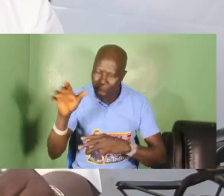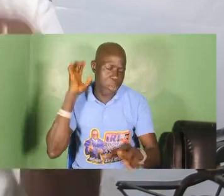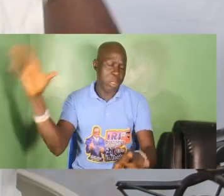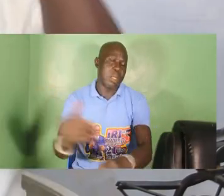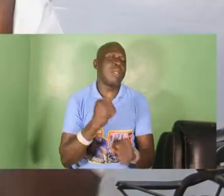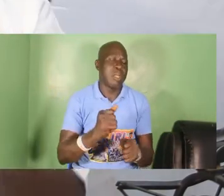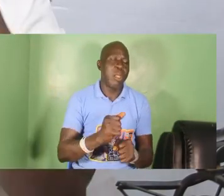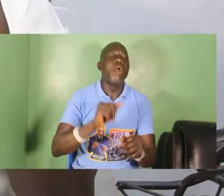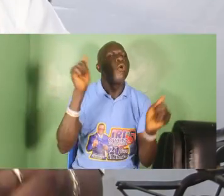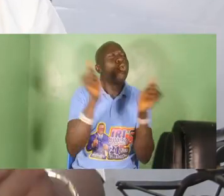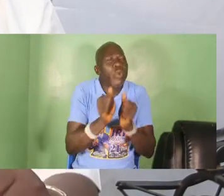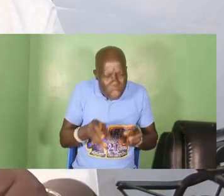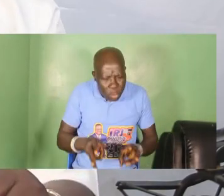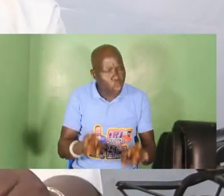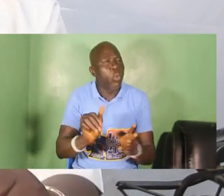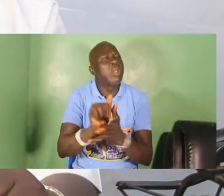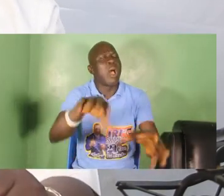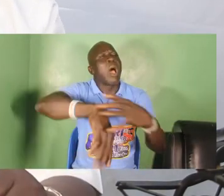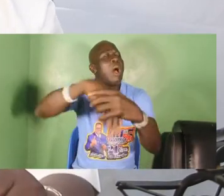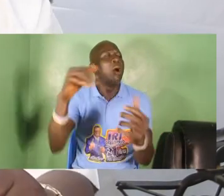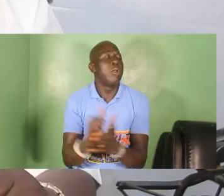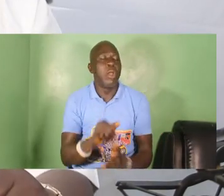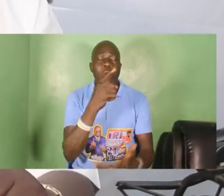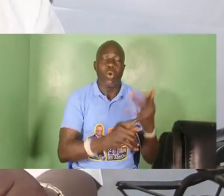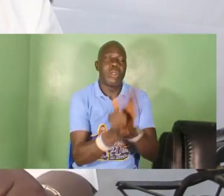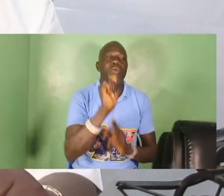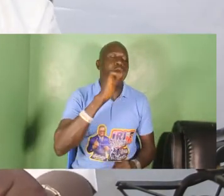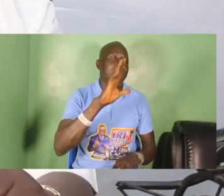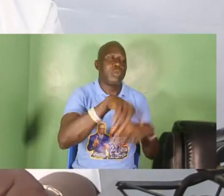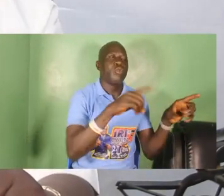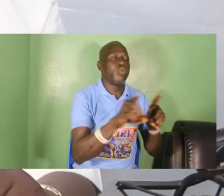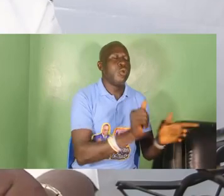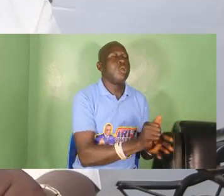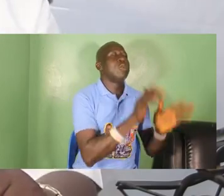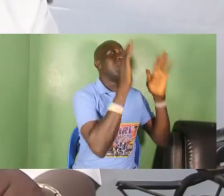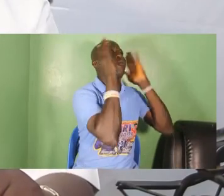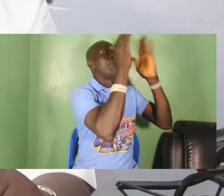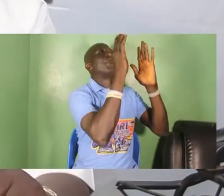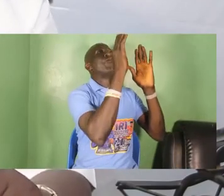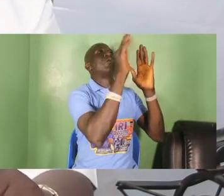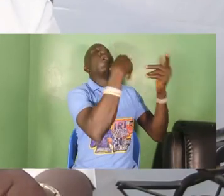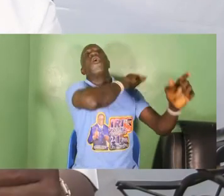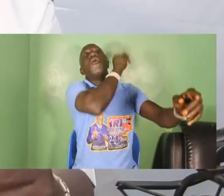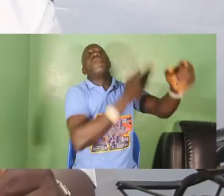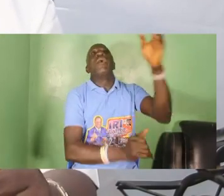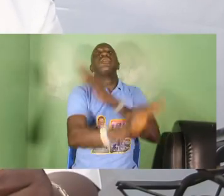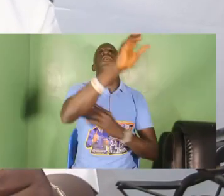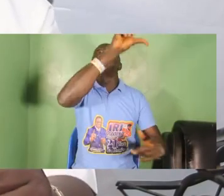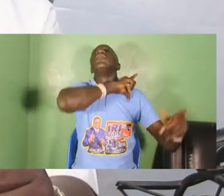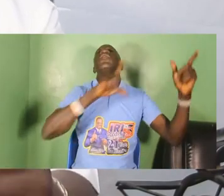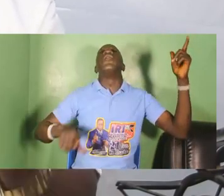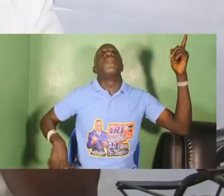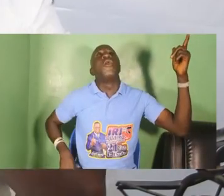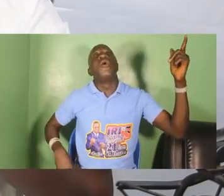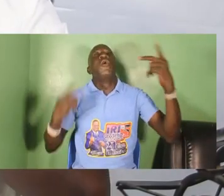will get it. So, which is the warehouse? What did she do? Oh, she looked unto the Almighty God